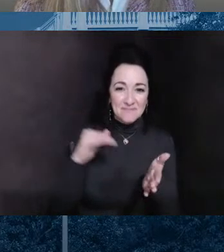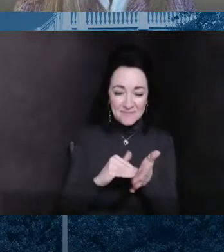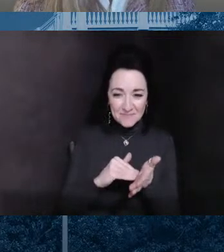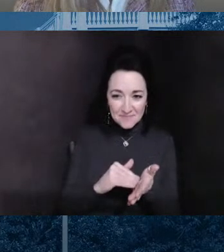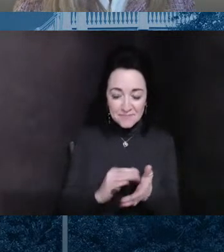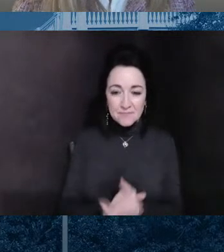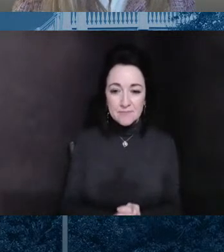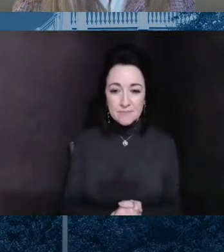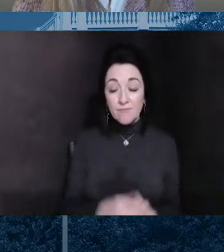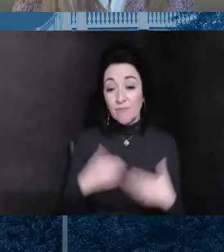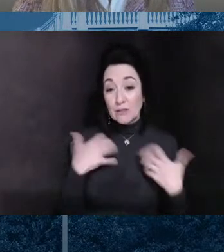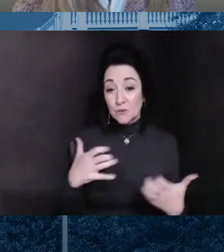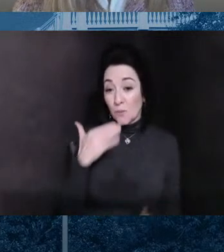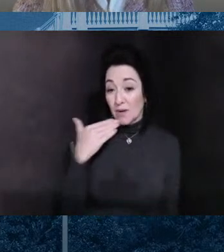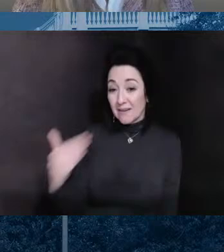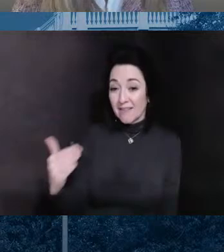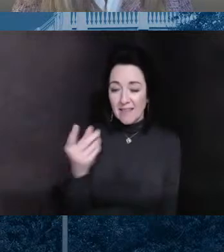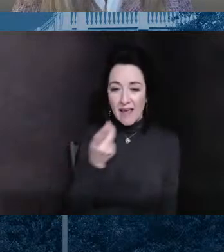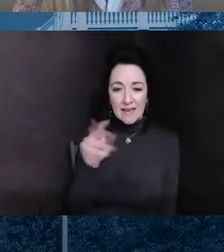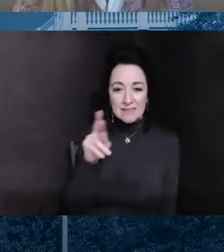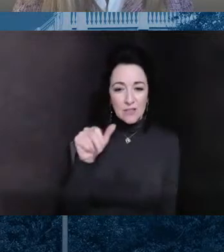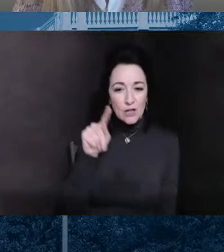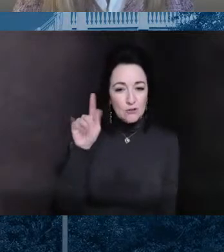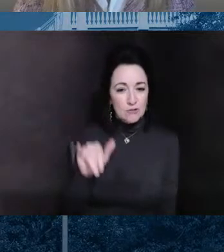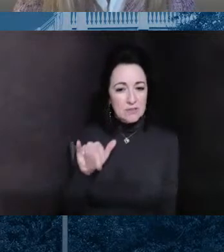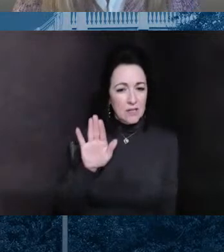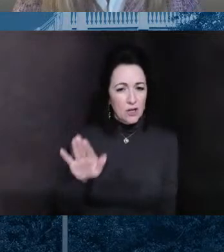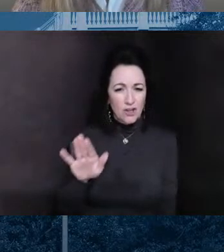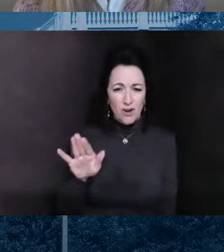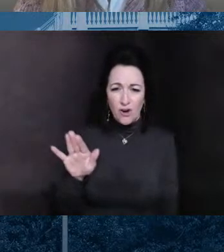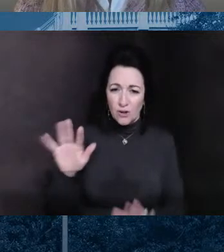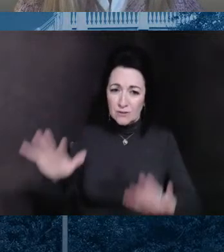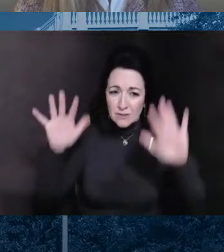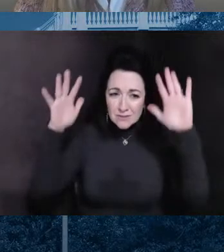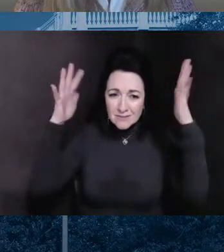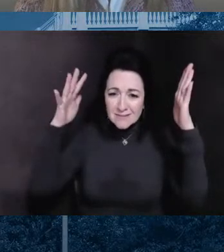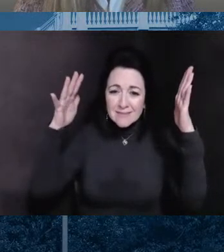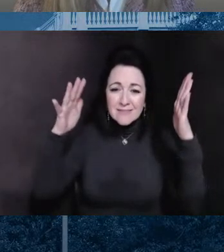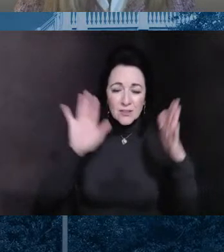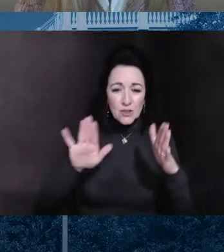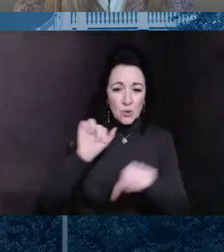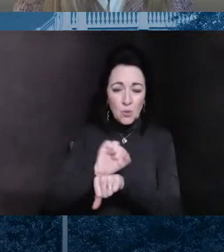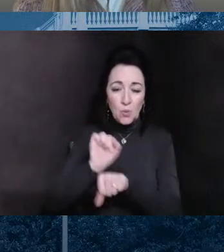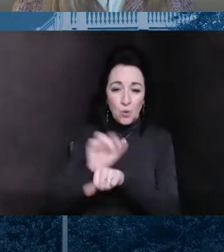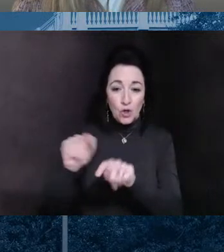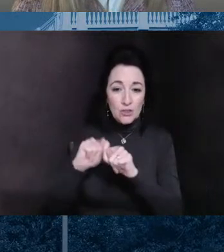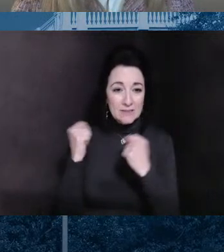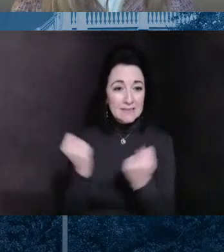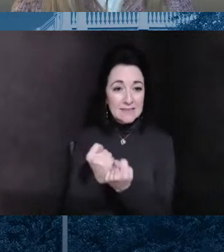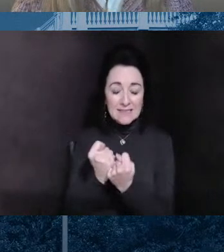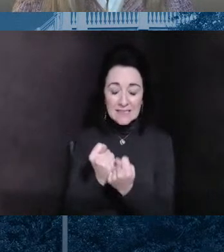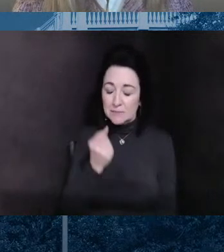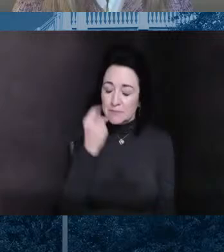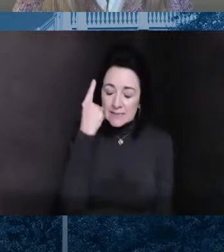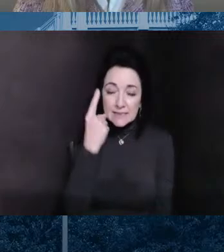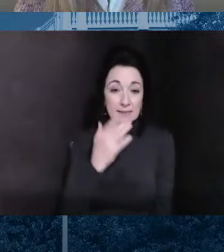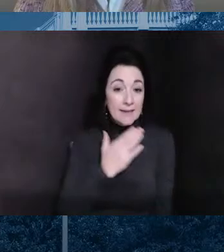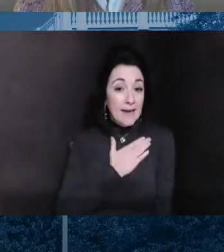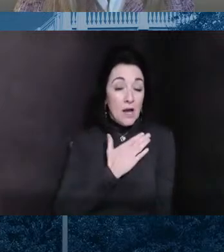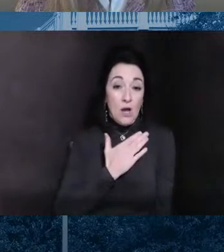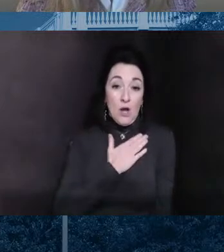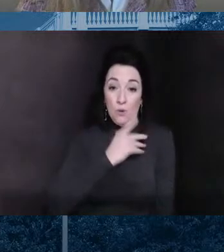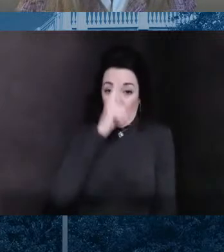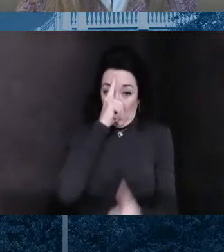work of her team. Probably the most important work that we're doing, I keep saying that, getting children back in school, vaccinating